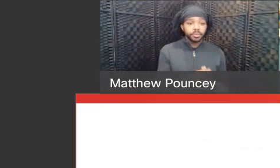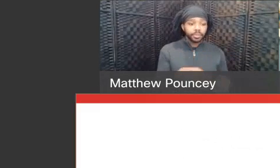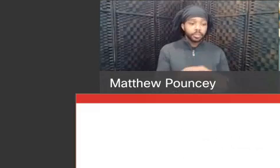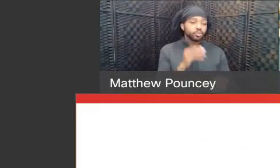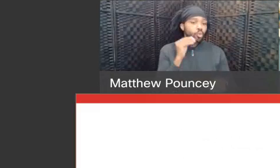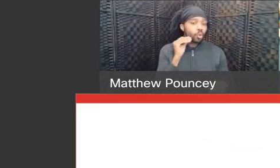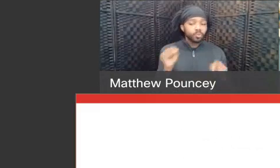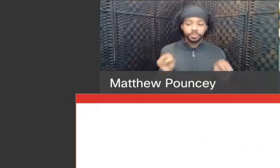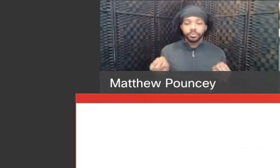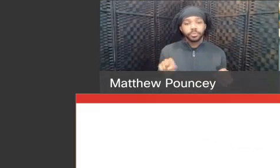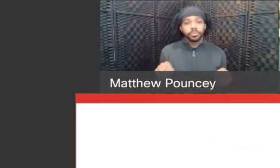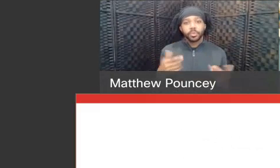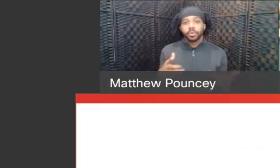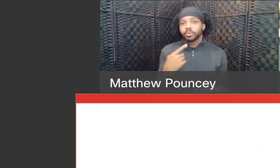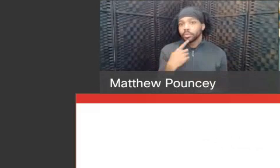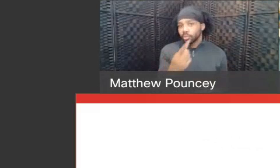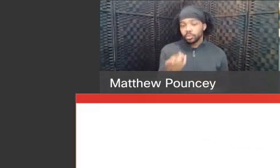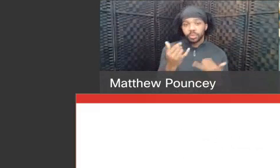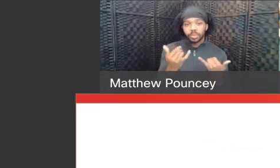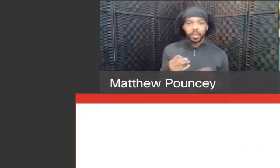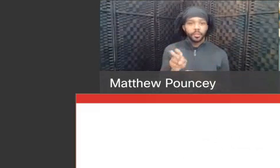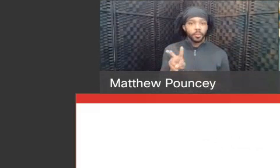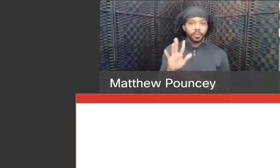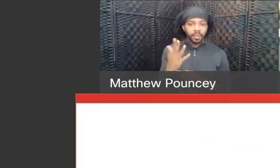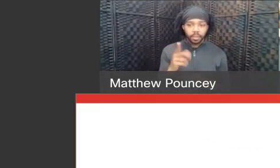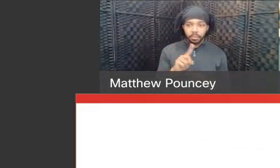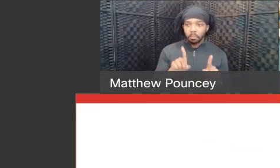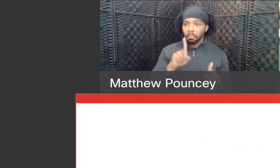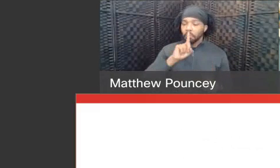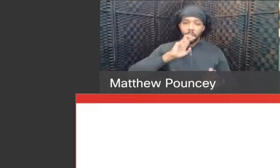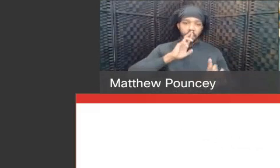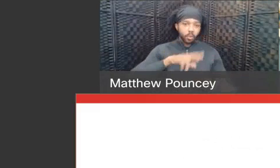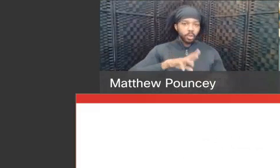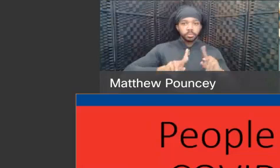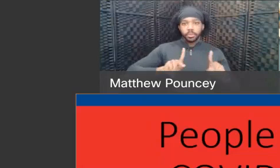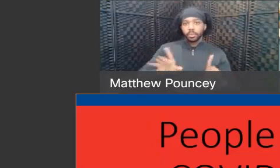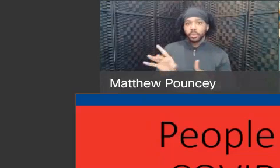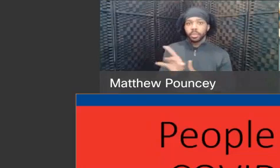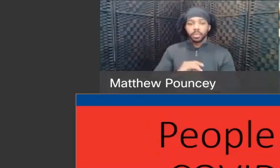it's November 5th, and to date, we've had no reports of people contracting COVID.